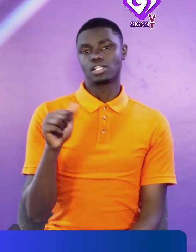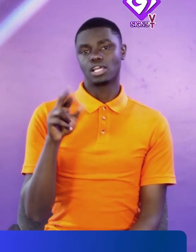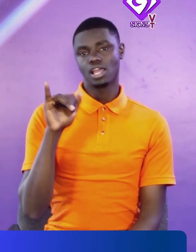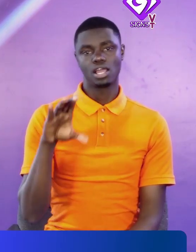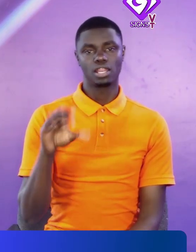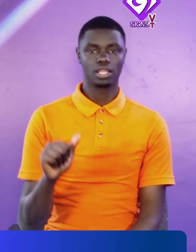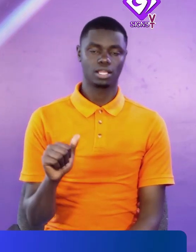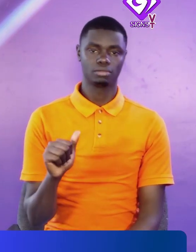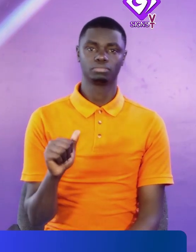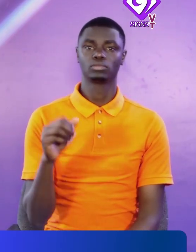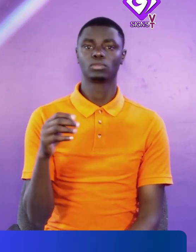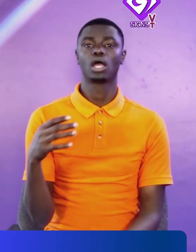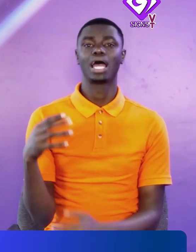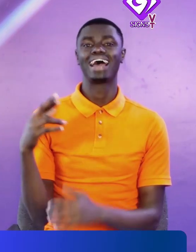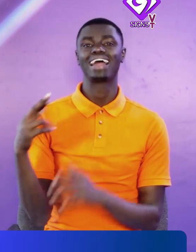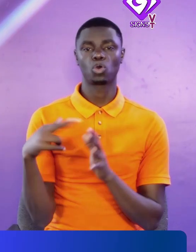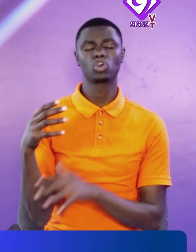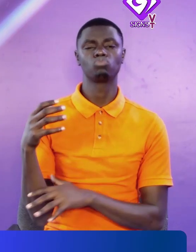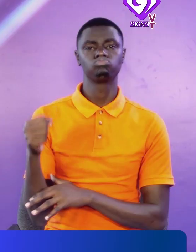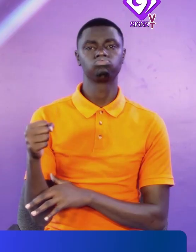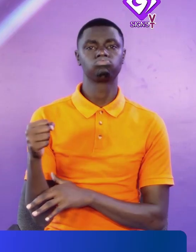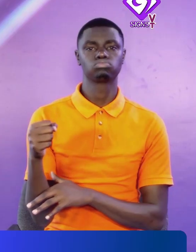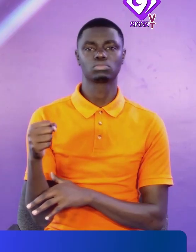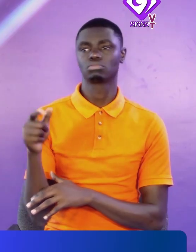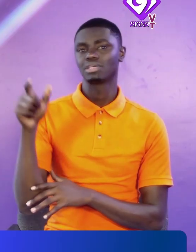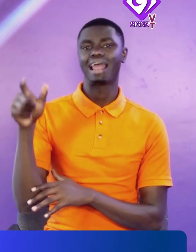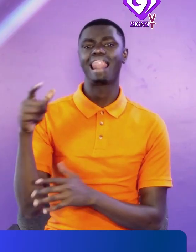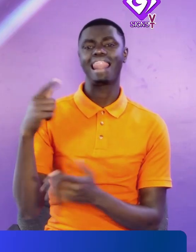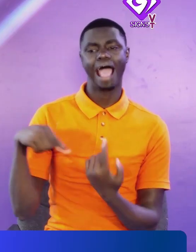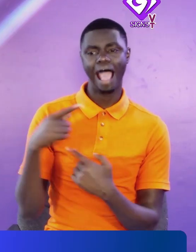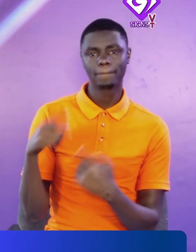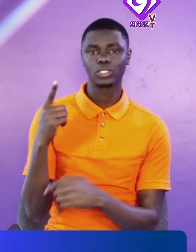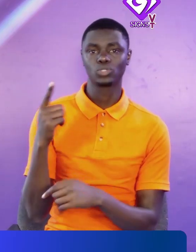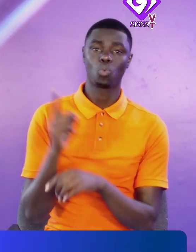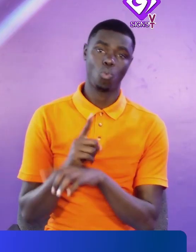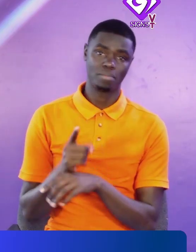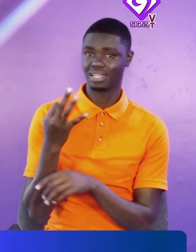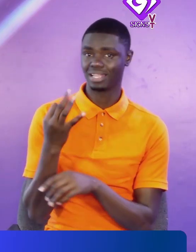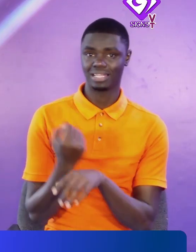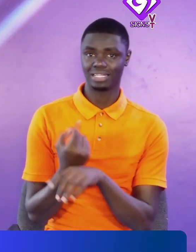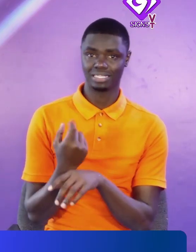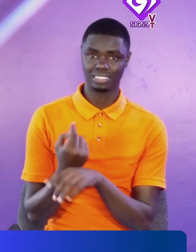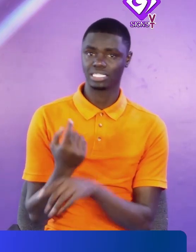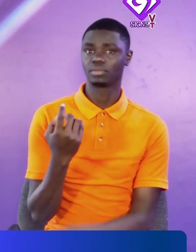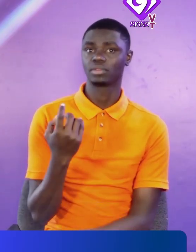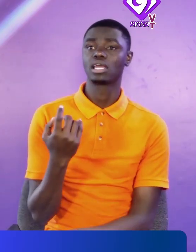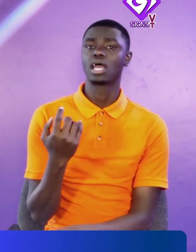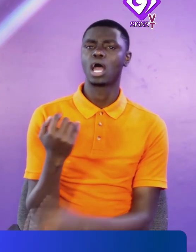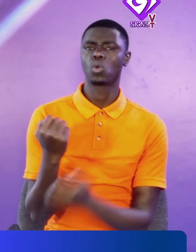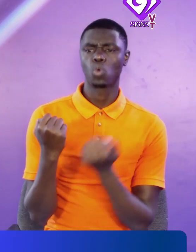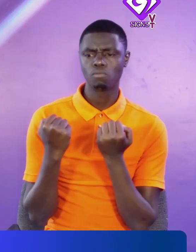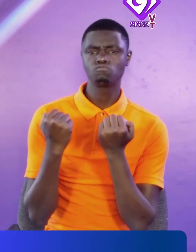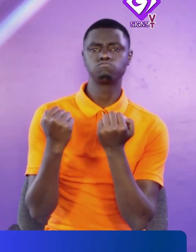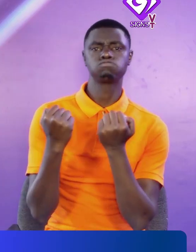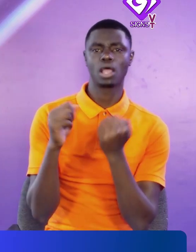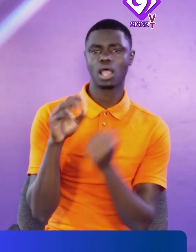kama Enea Bastianini. Hii lap record ni ya 1 minute 30 second 0.5. Alikuwa na drive for Ducati lakini